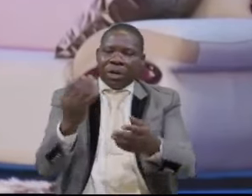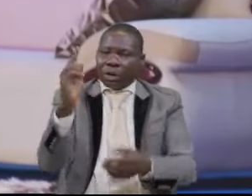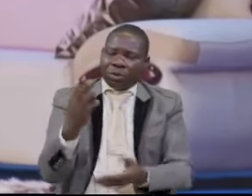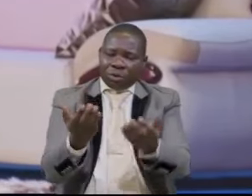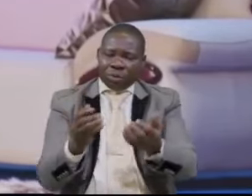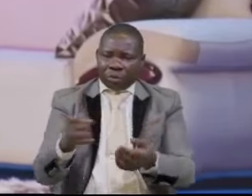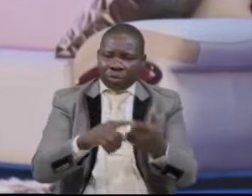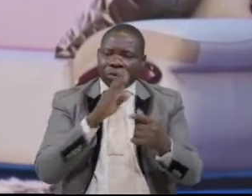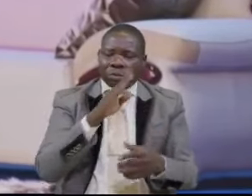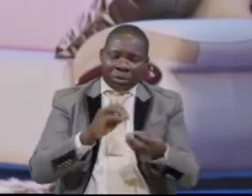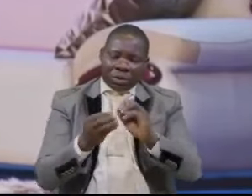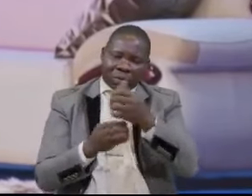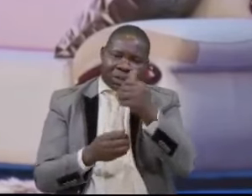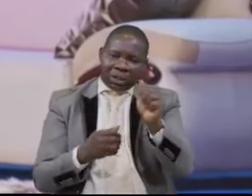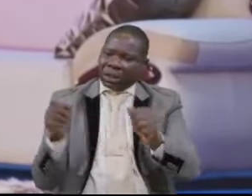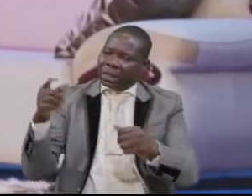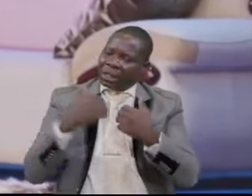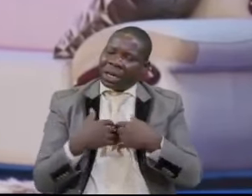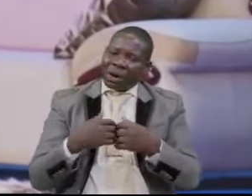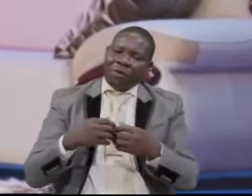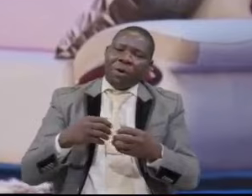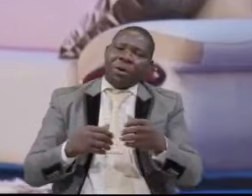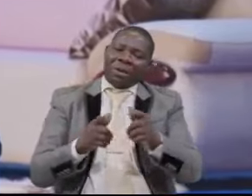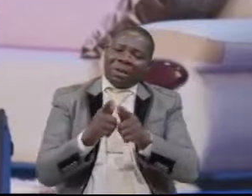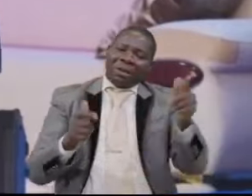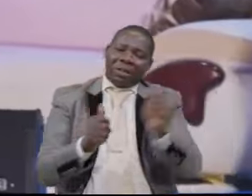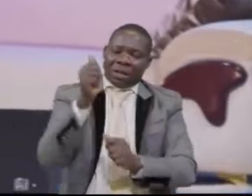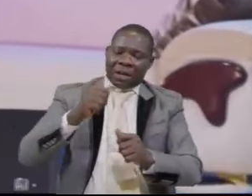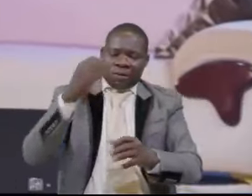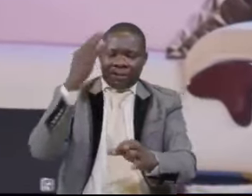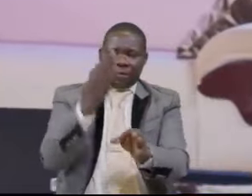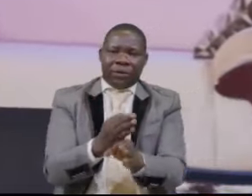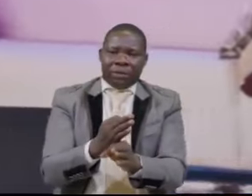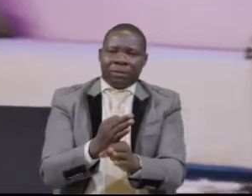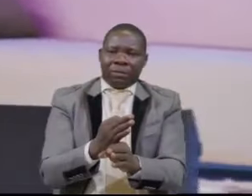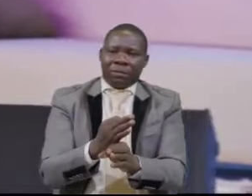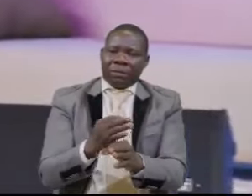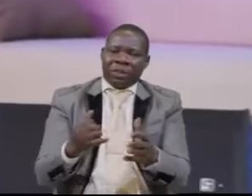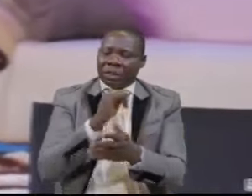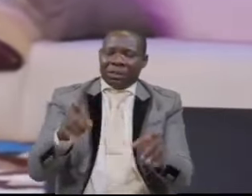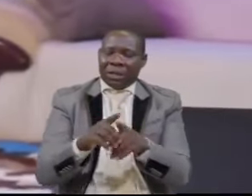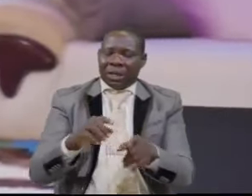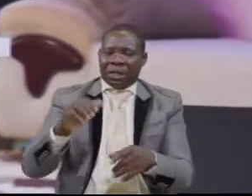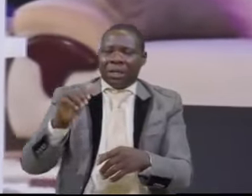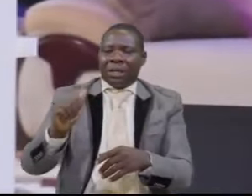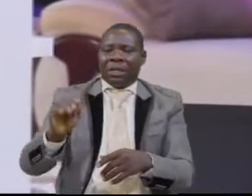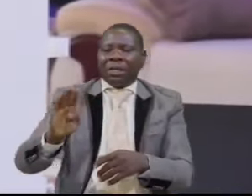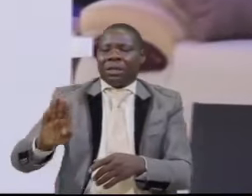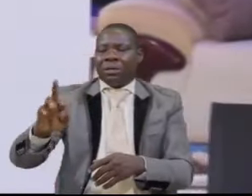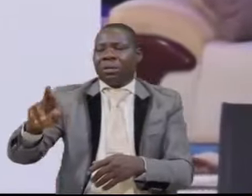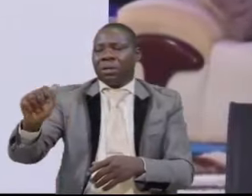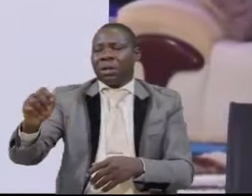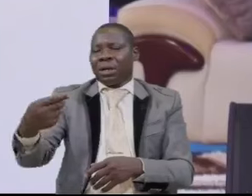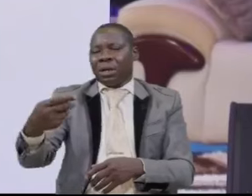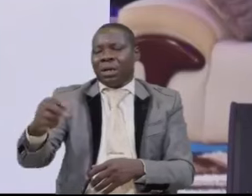extraordinary faith. Extraordinary faith. It's like Abraham saying, my servant, stay there.